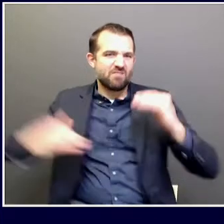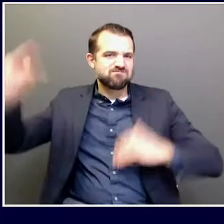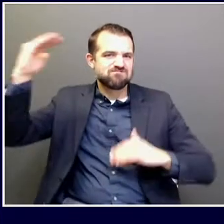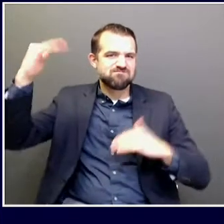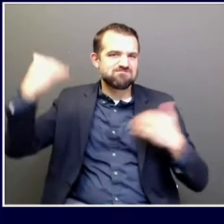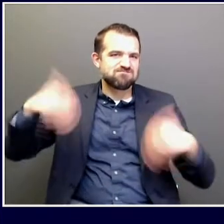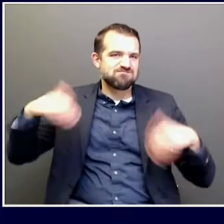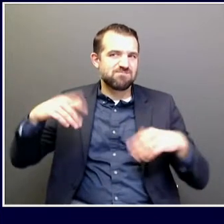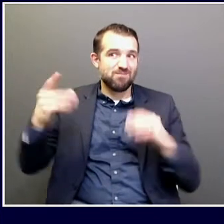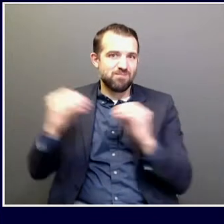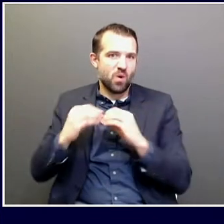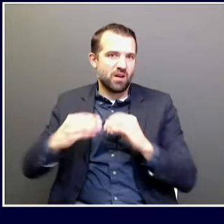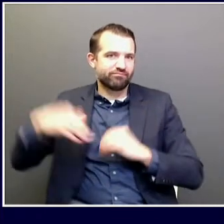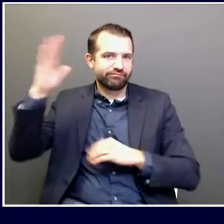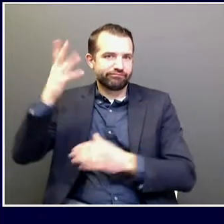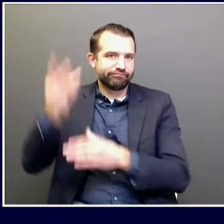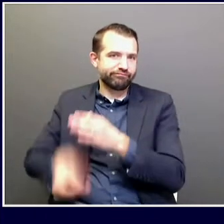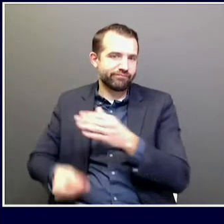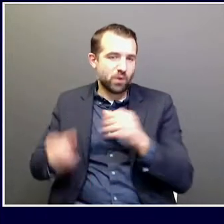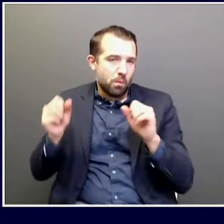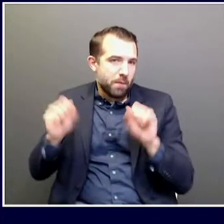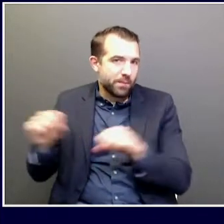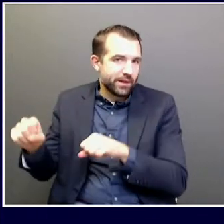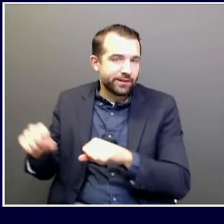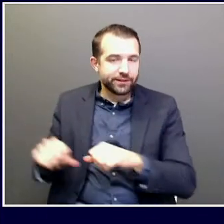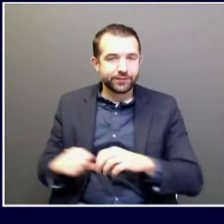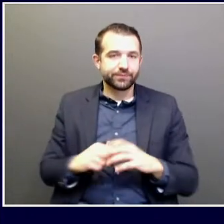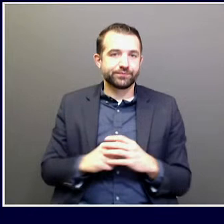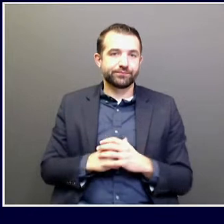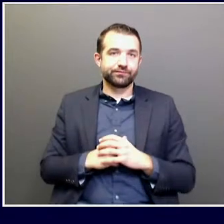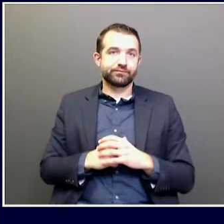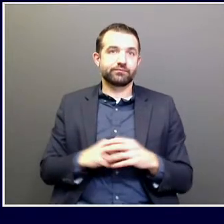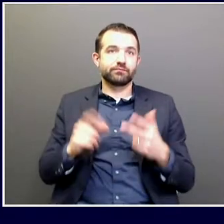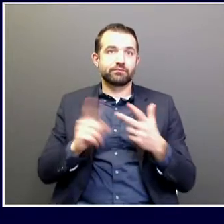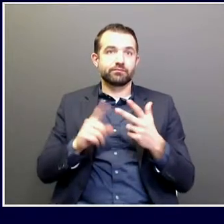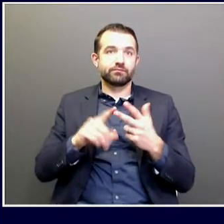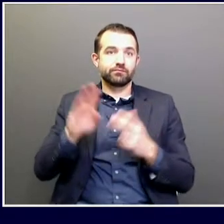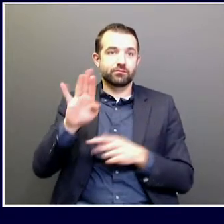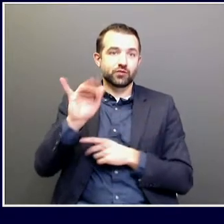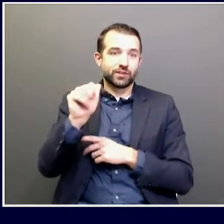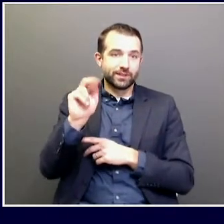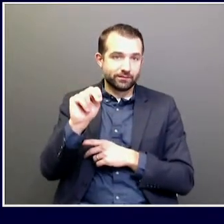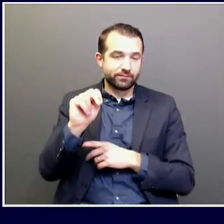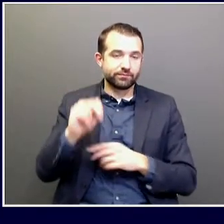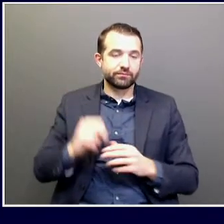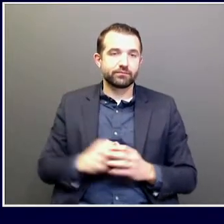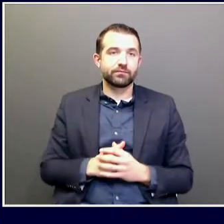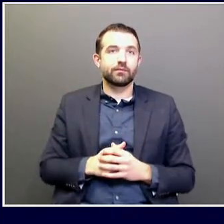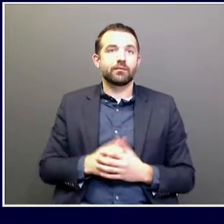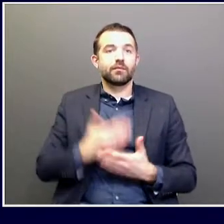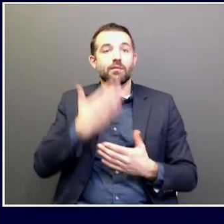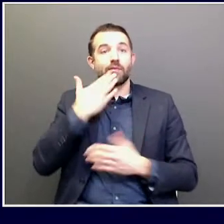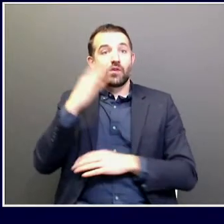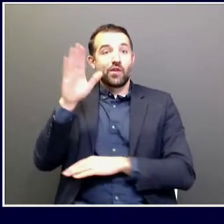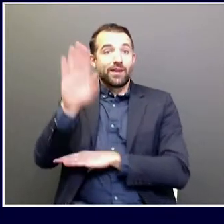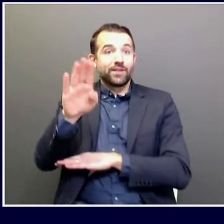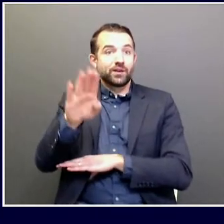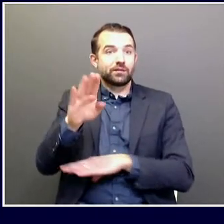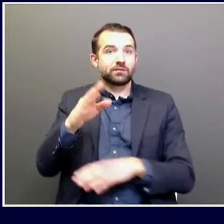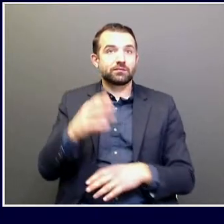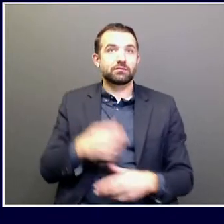Yep. Thanks, Governor. We go over to Brian at WAGM. Good afternoon, Dr. Shah. I got two quick